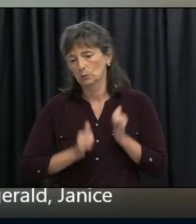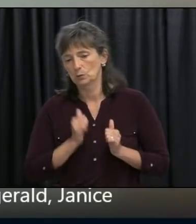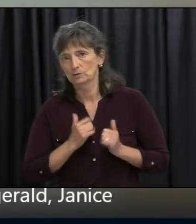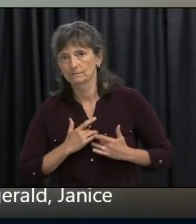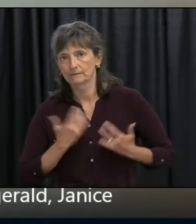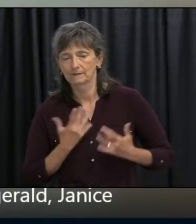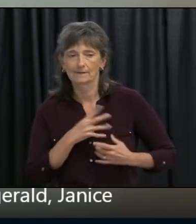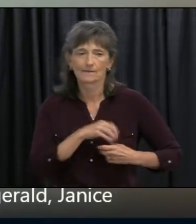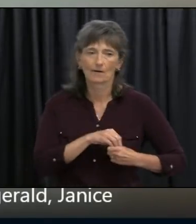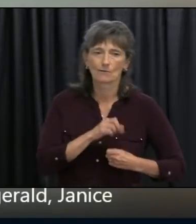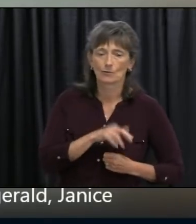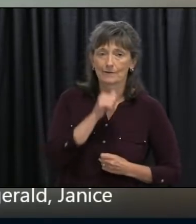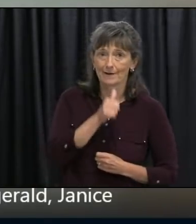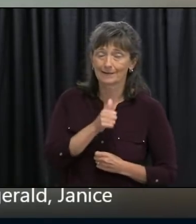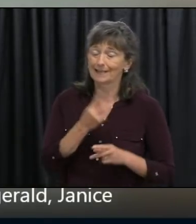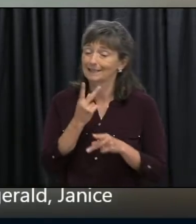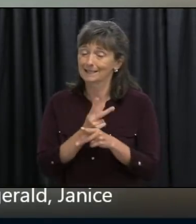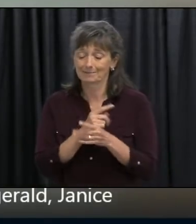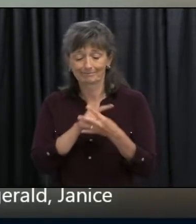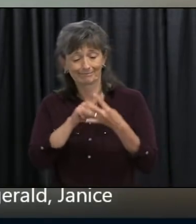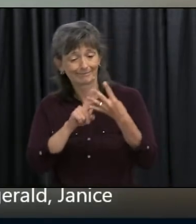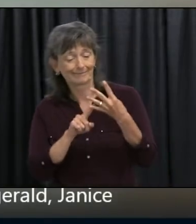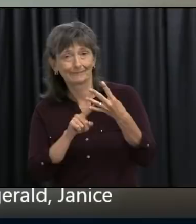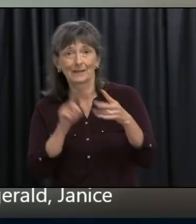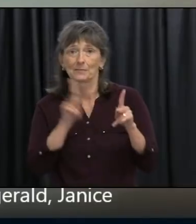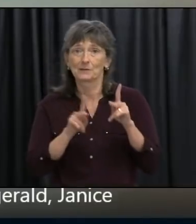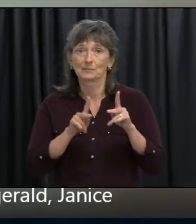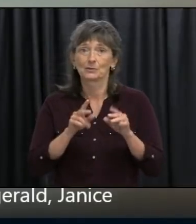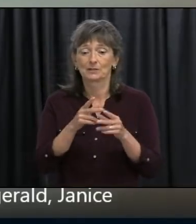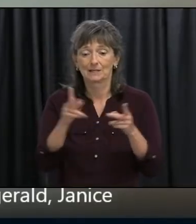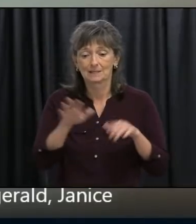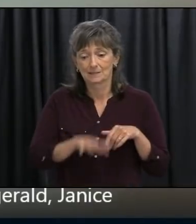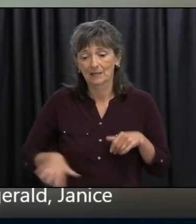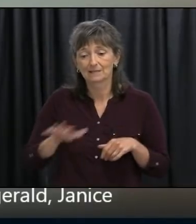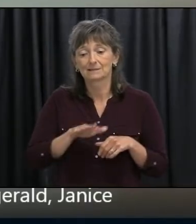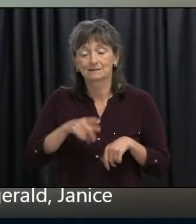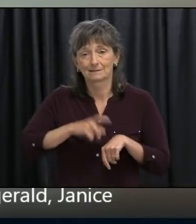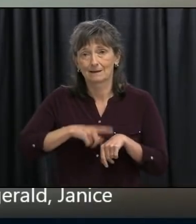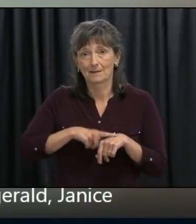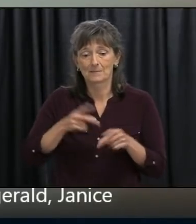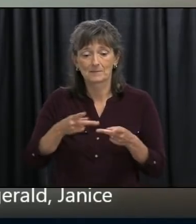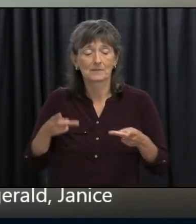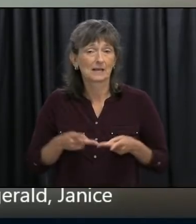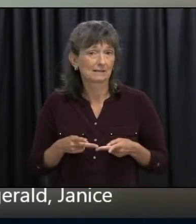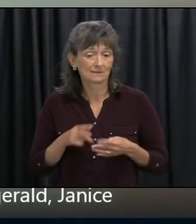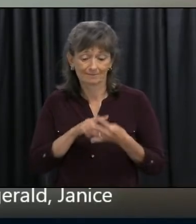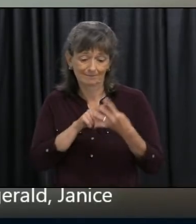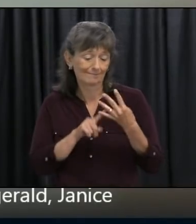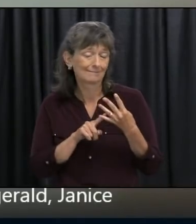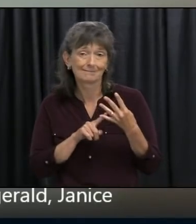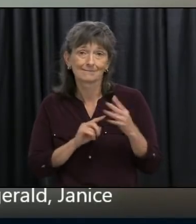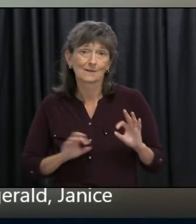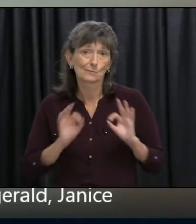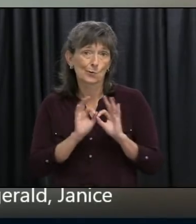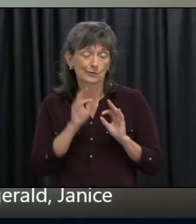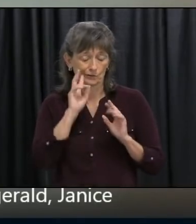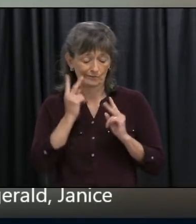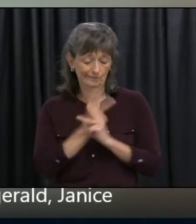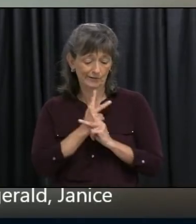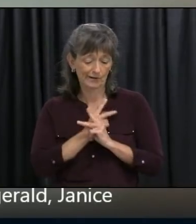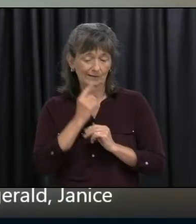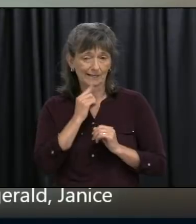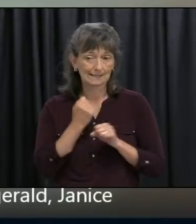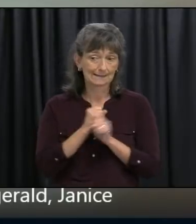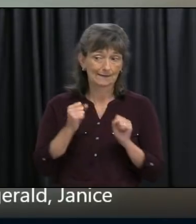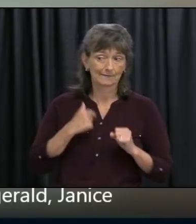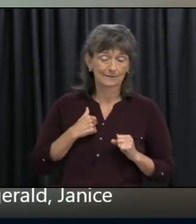in mind: people, space, time, and place, and that is really important for determining your risk. So whether